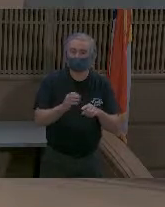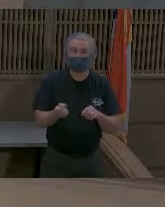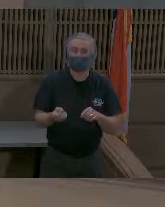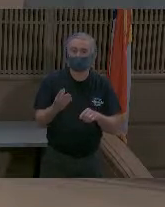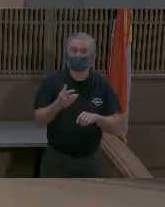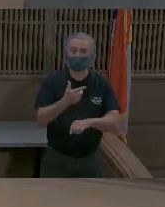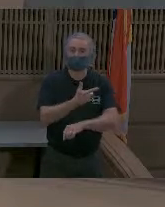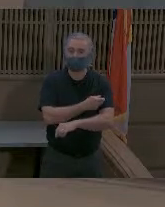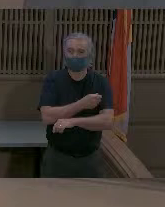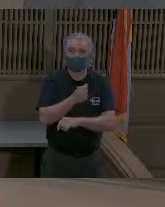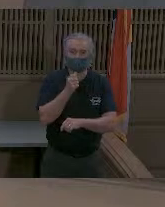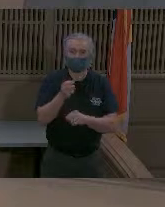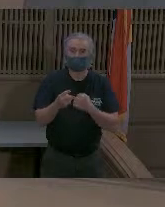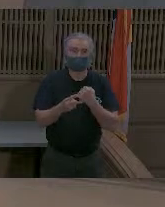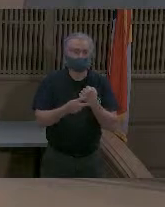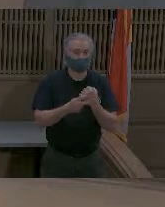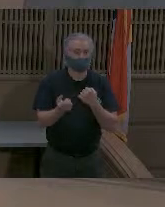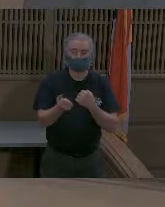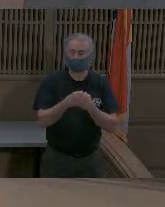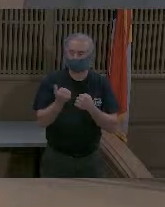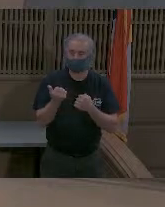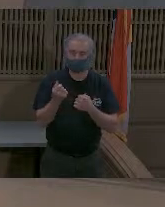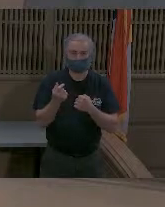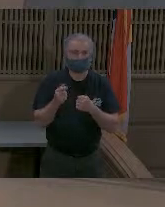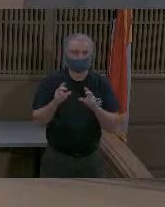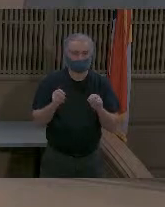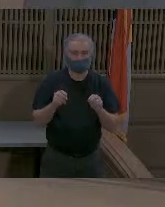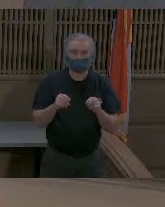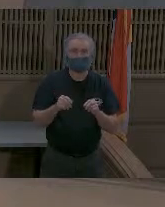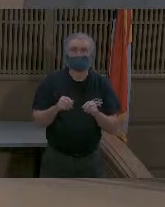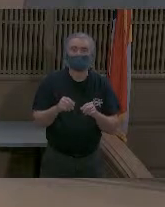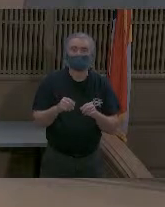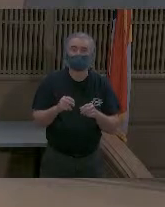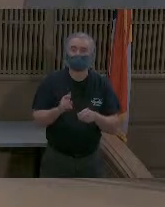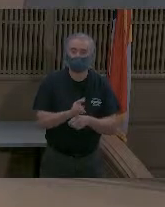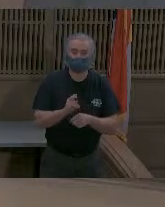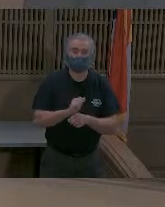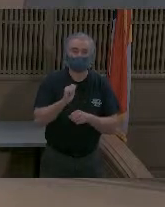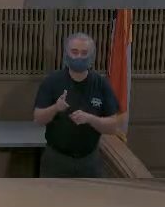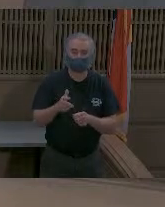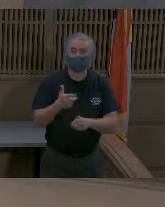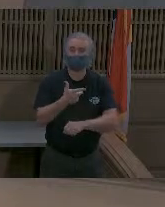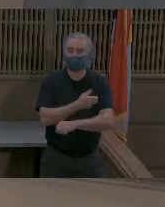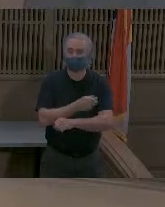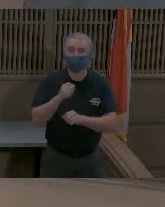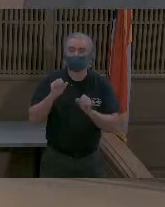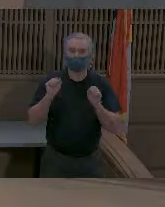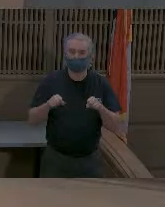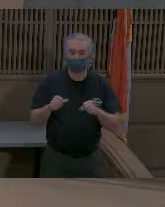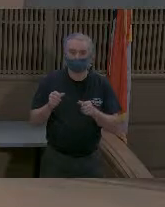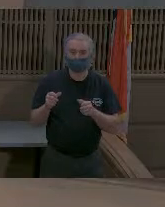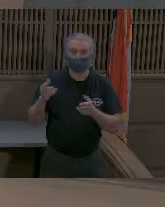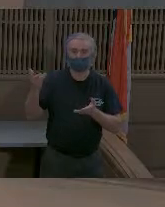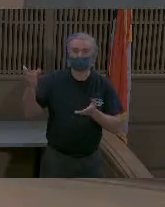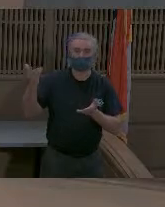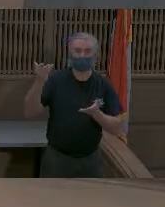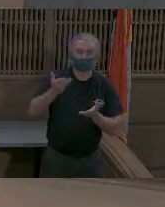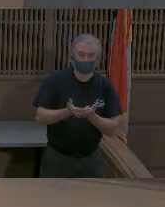not saving any vaccinations. We're using them all up, and we're using them as many as we can get, and we're ordering as many we can get. So